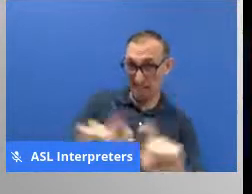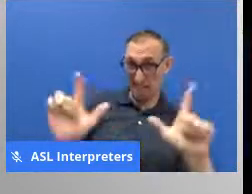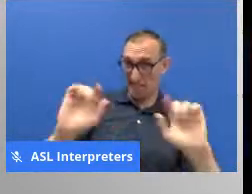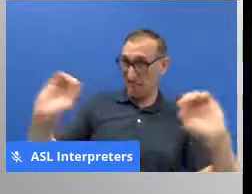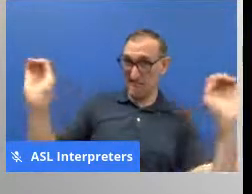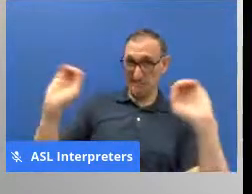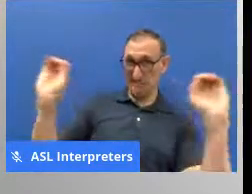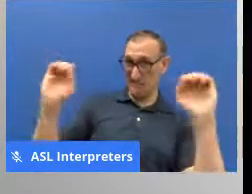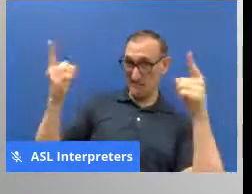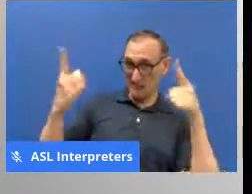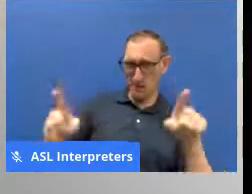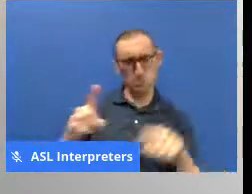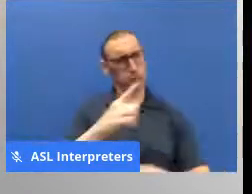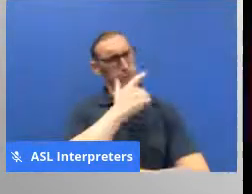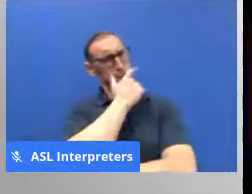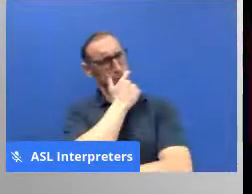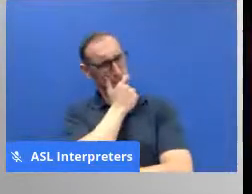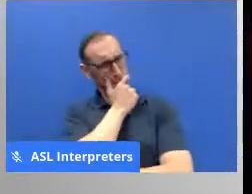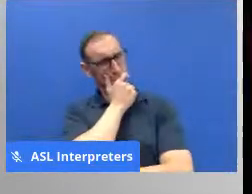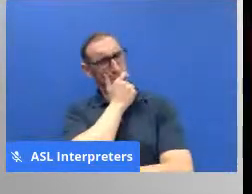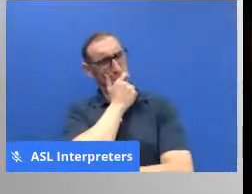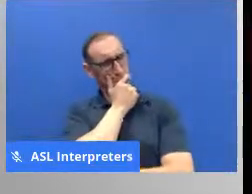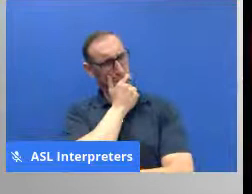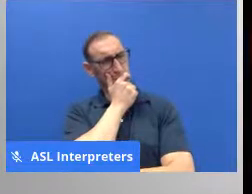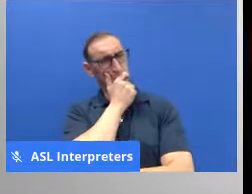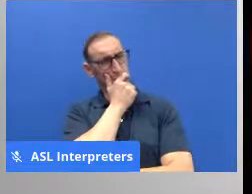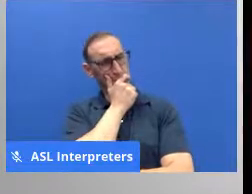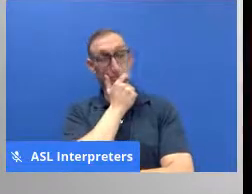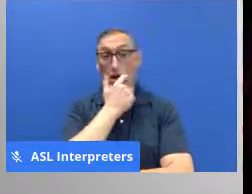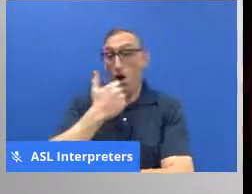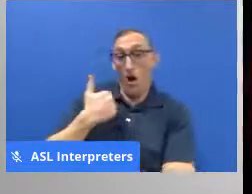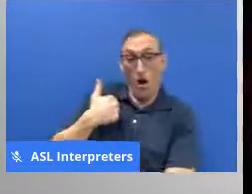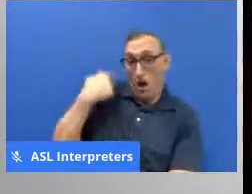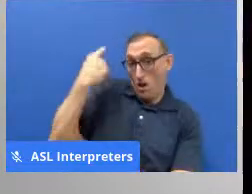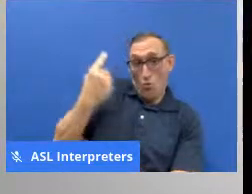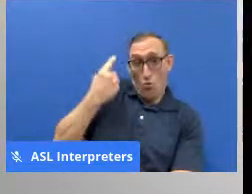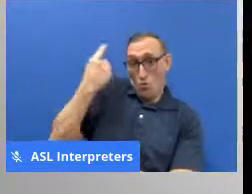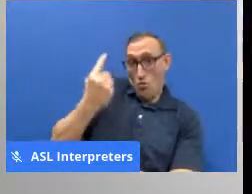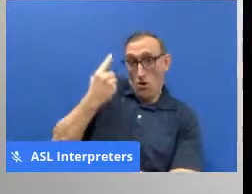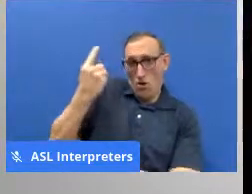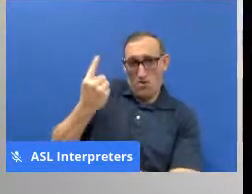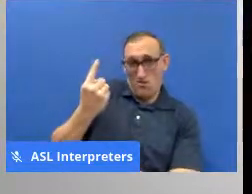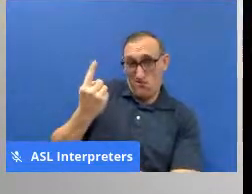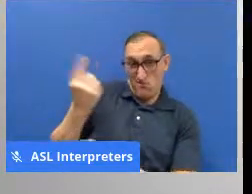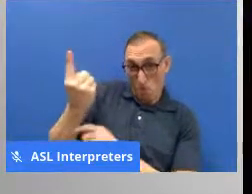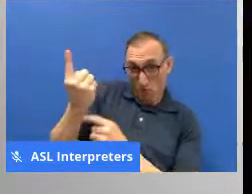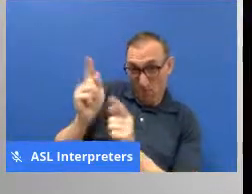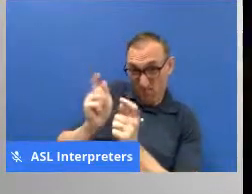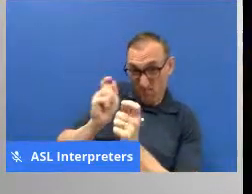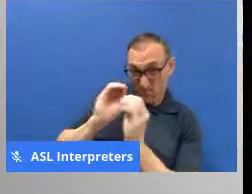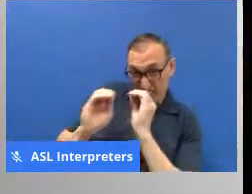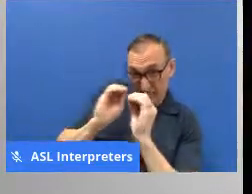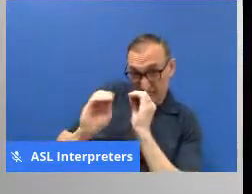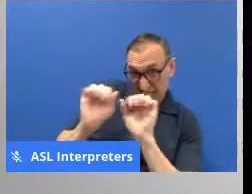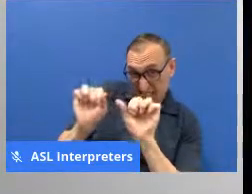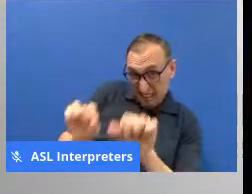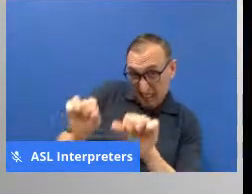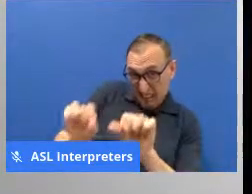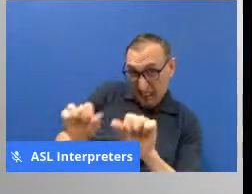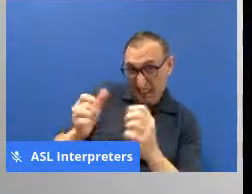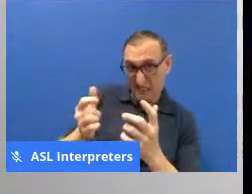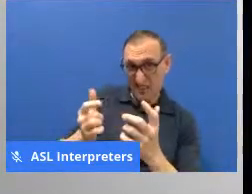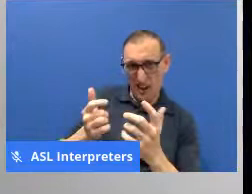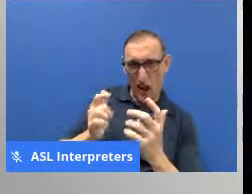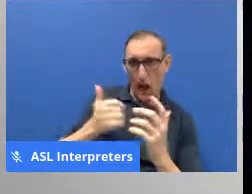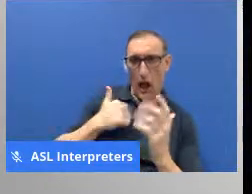Okay. So I was just wondering whoever could correct that. In fact, I can't recall exactly the ones